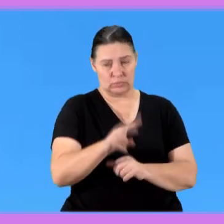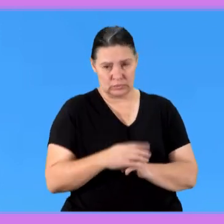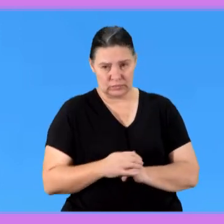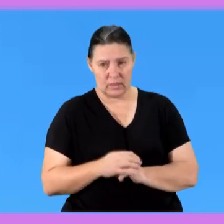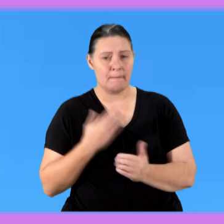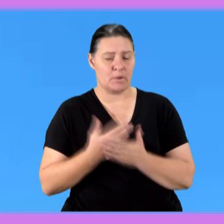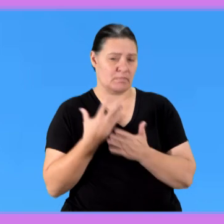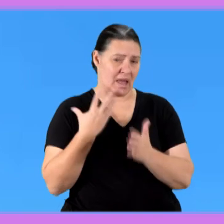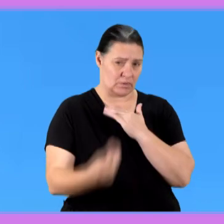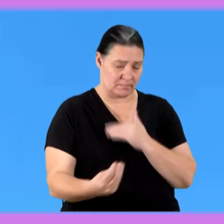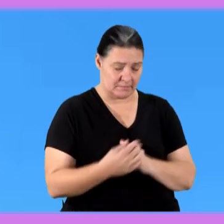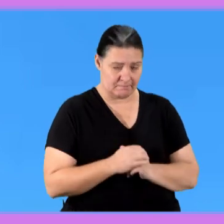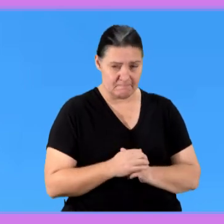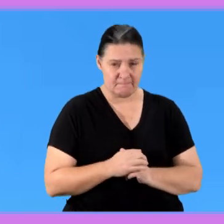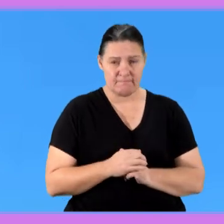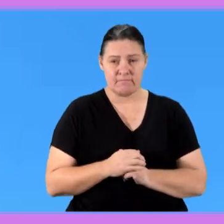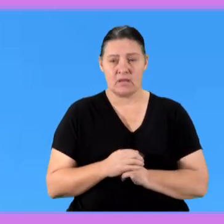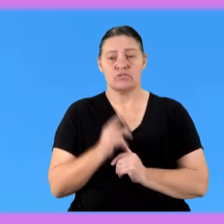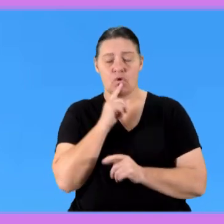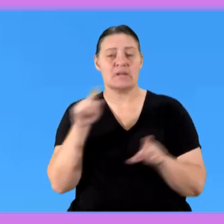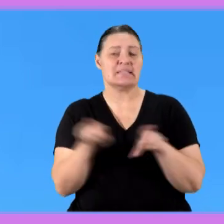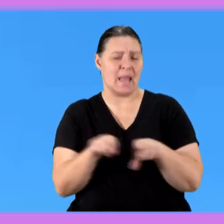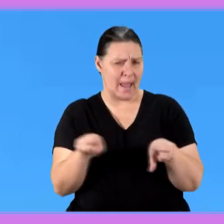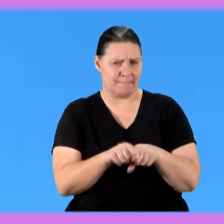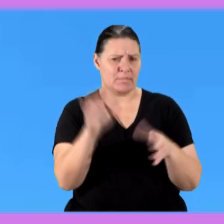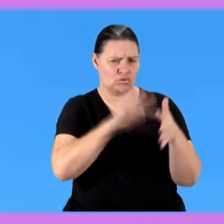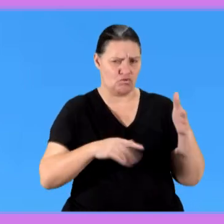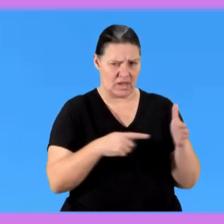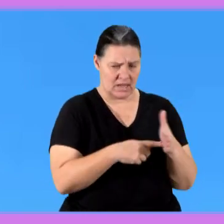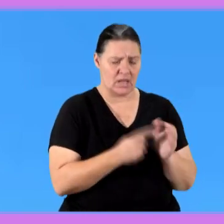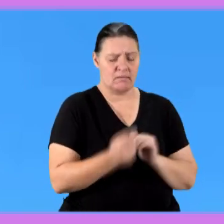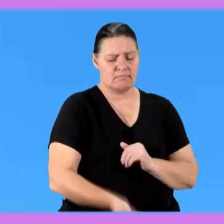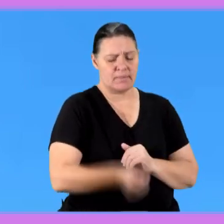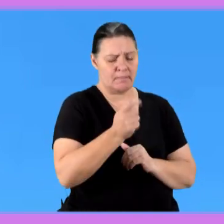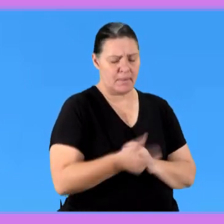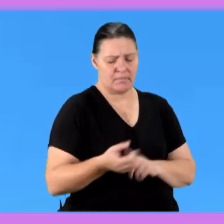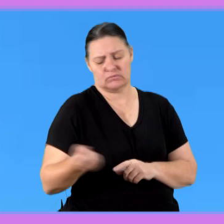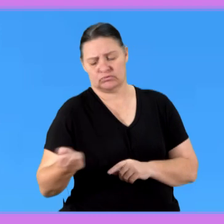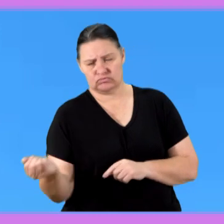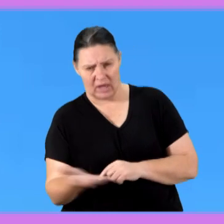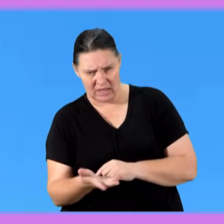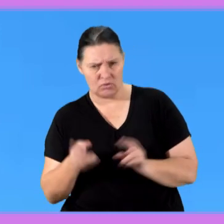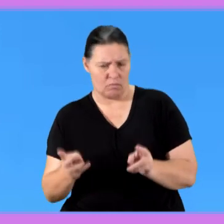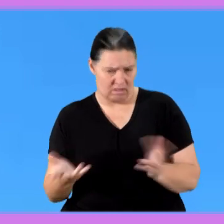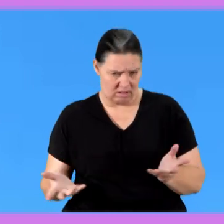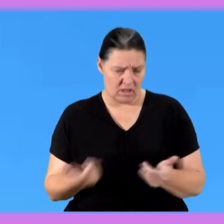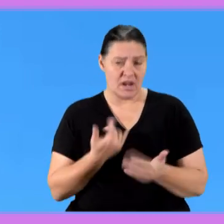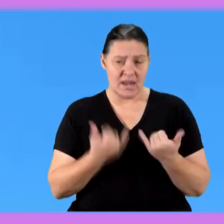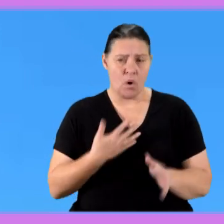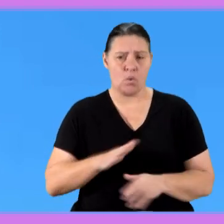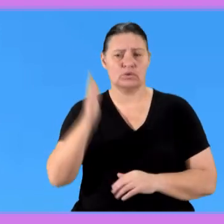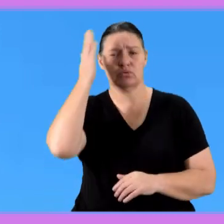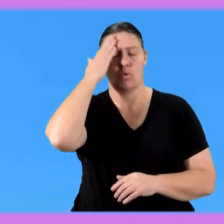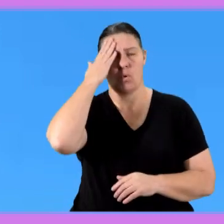outcomes. Okay, now same scenario, coin is flipped, ordinary dice is rolled. We want to know